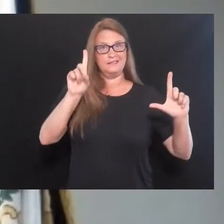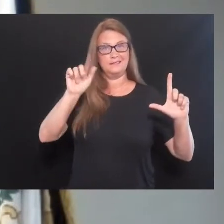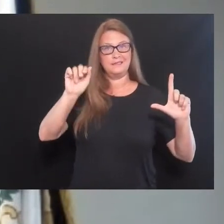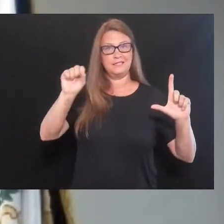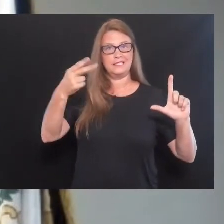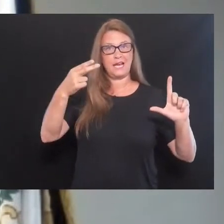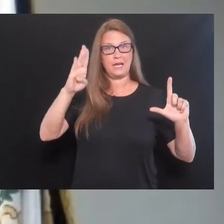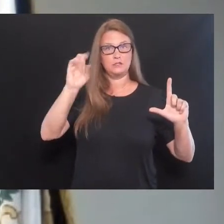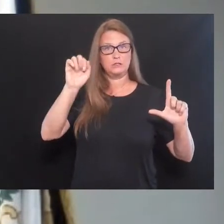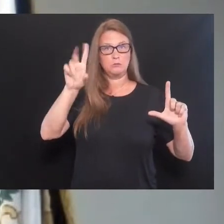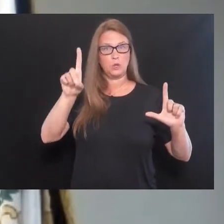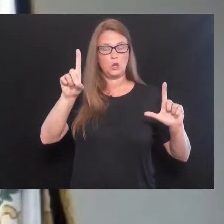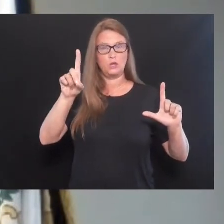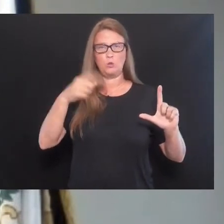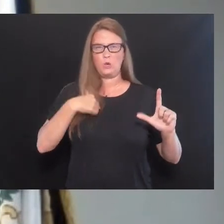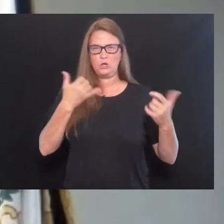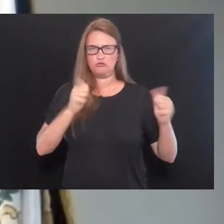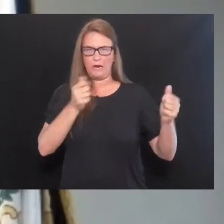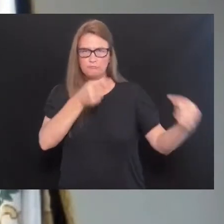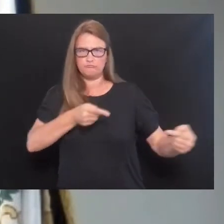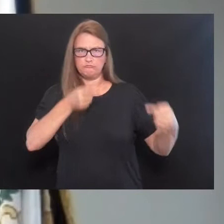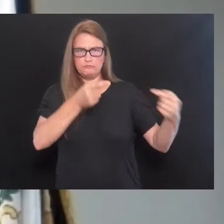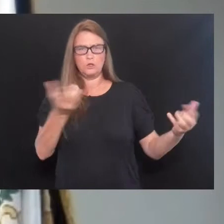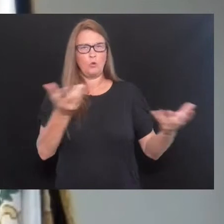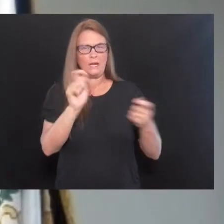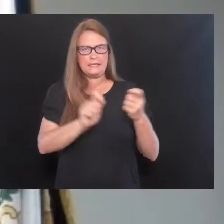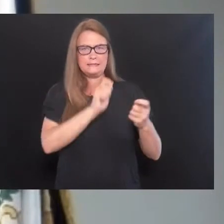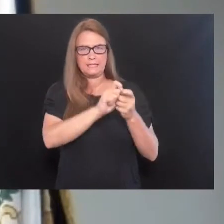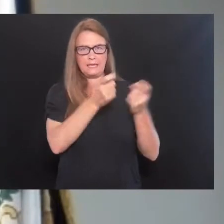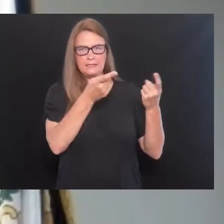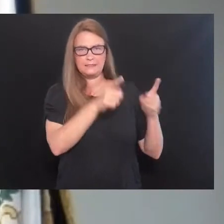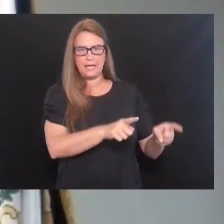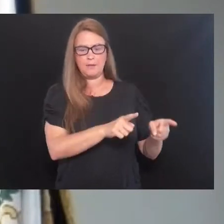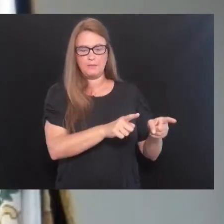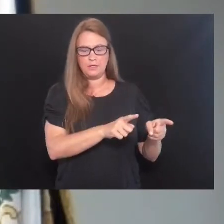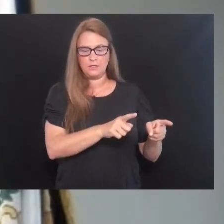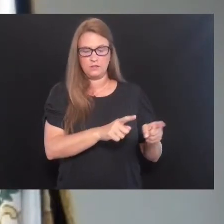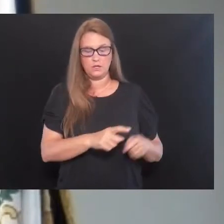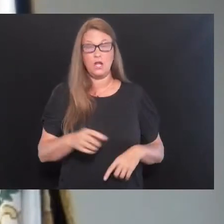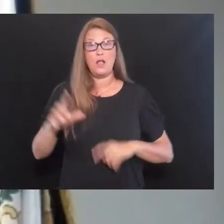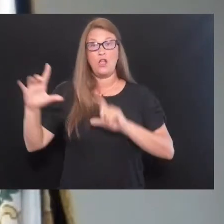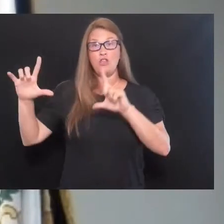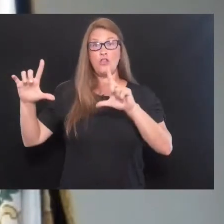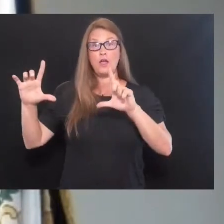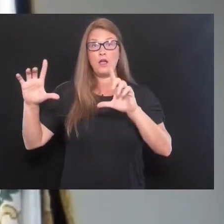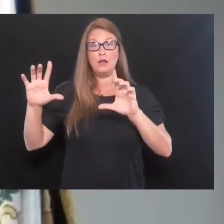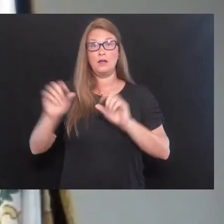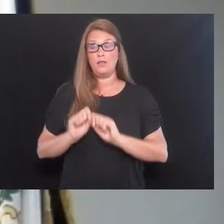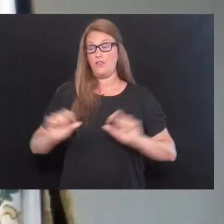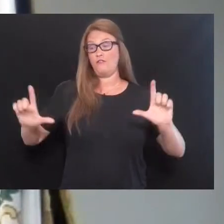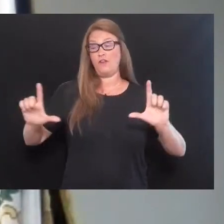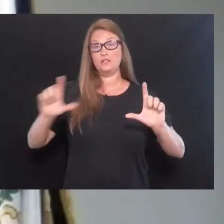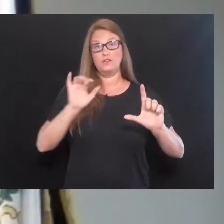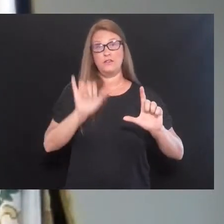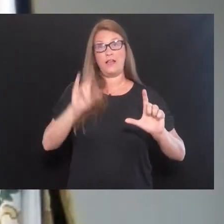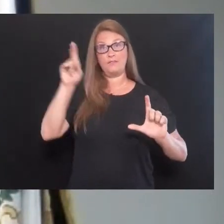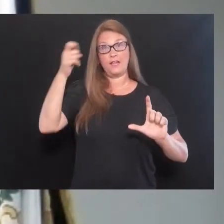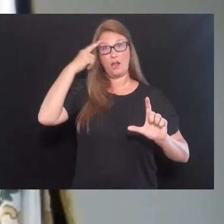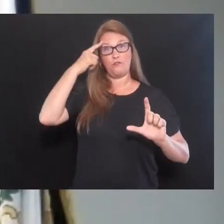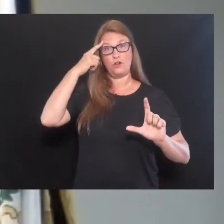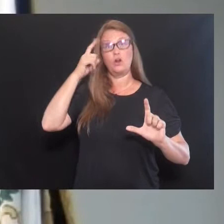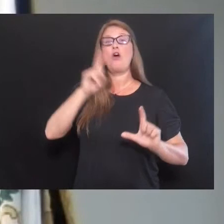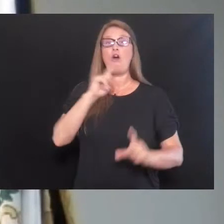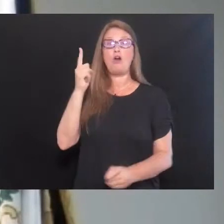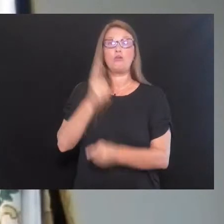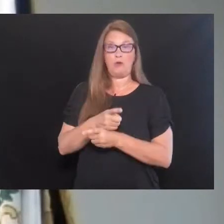inconvenience. We're troubleshooting that and trying to figure out exactly where that is. The screenshots that the governor did show today and that Jordan put up